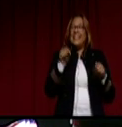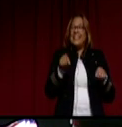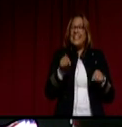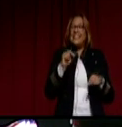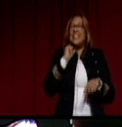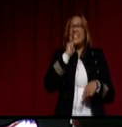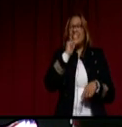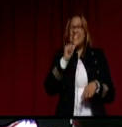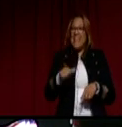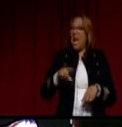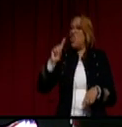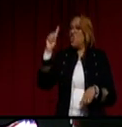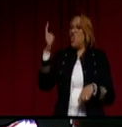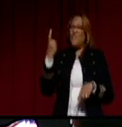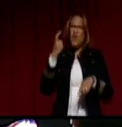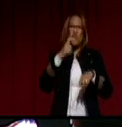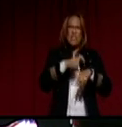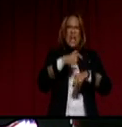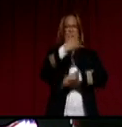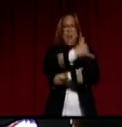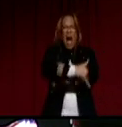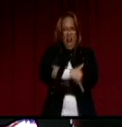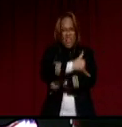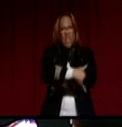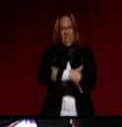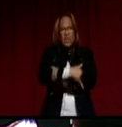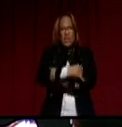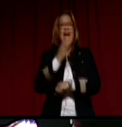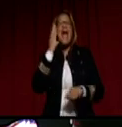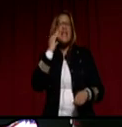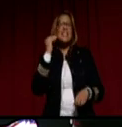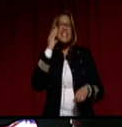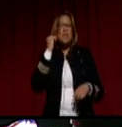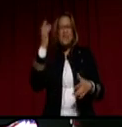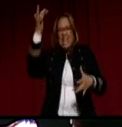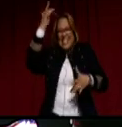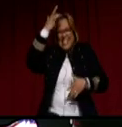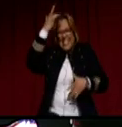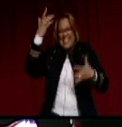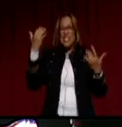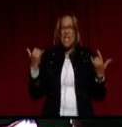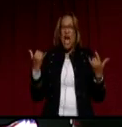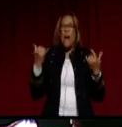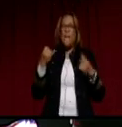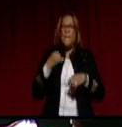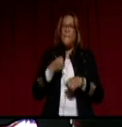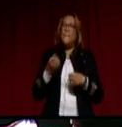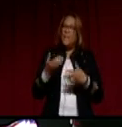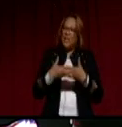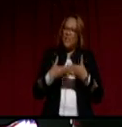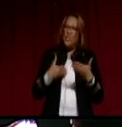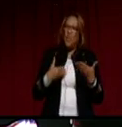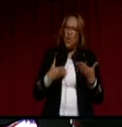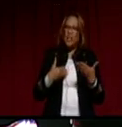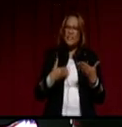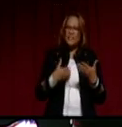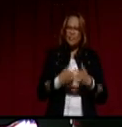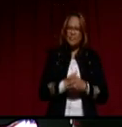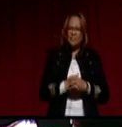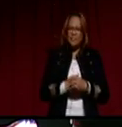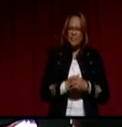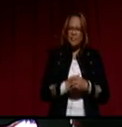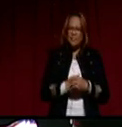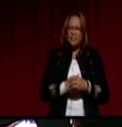time our country has ever seen a pandemic before. It's not the first time our world has seen a pandemic